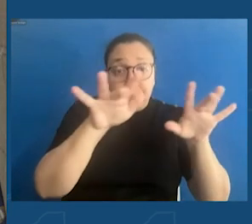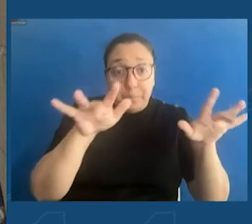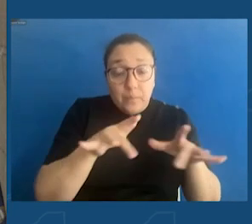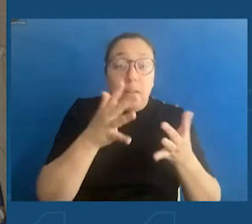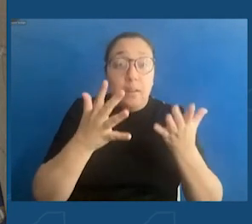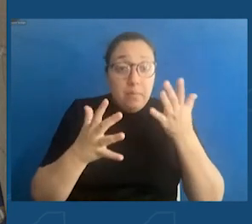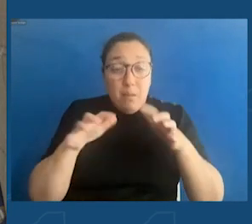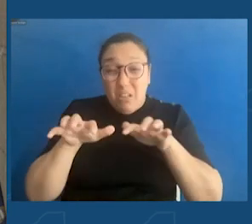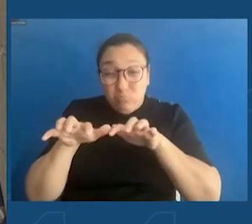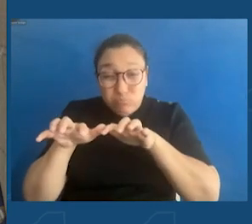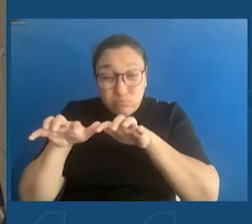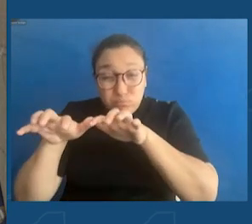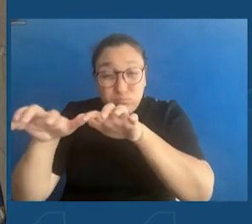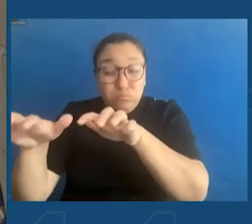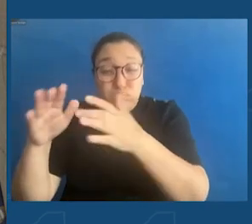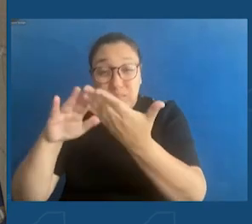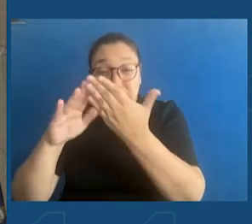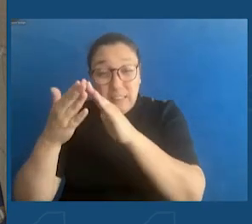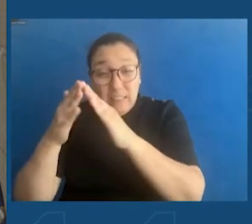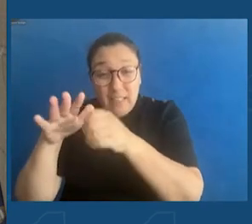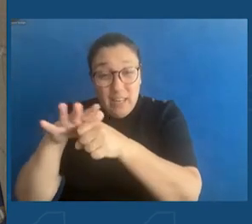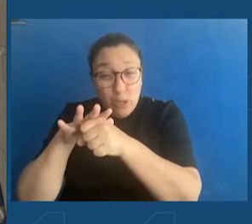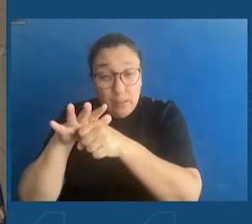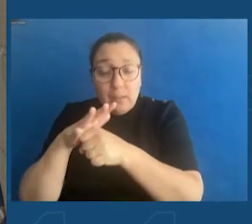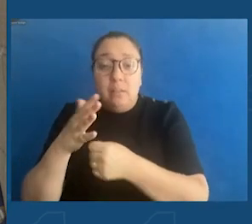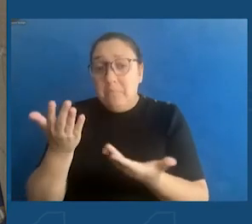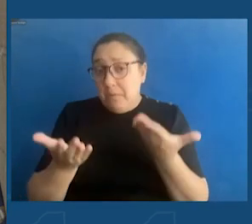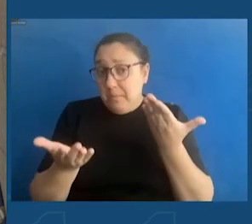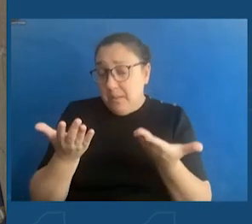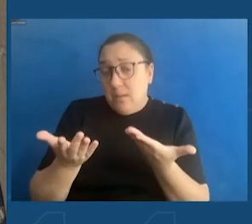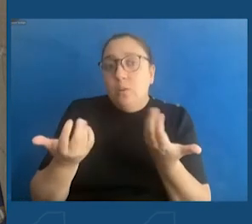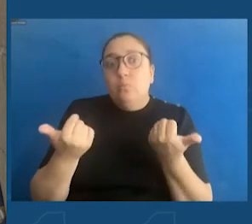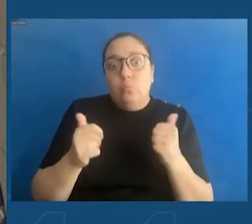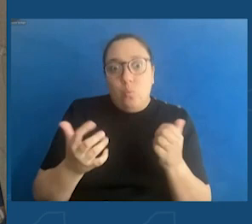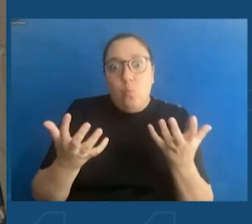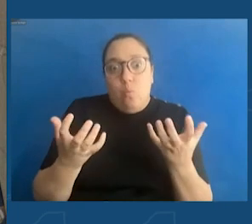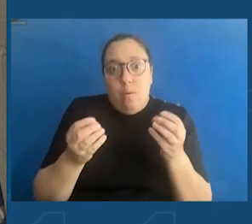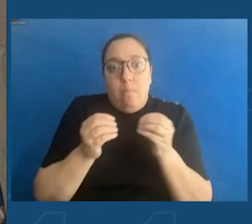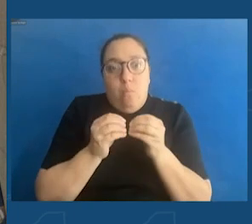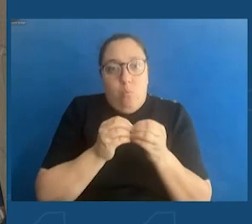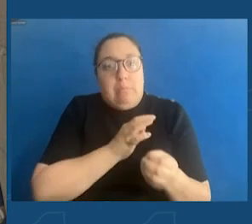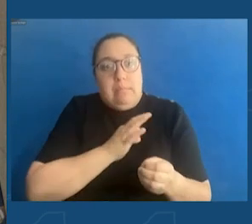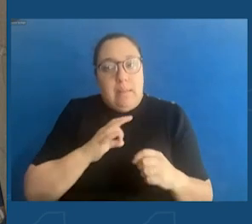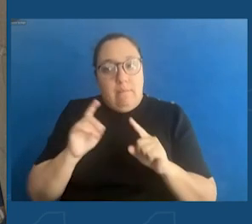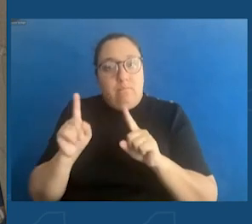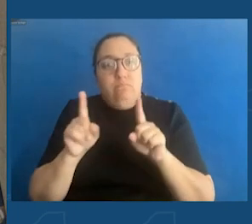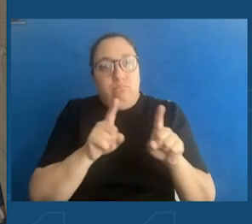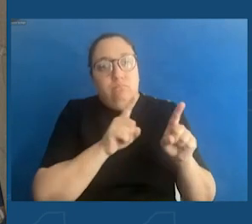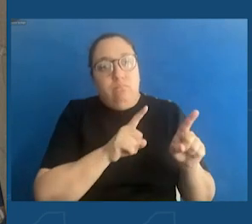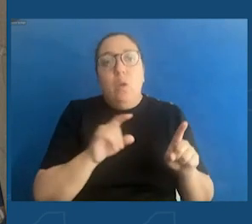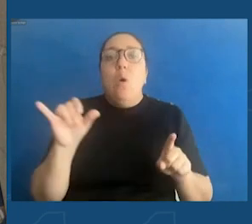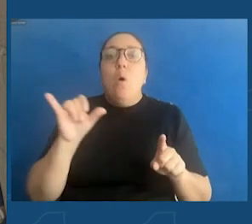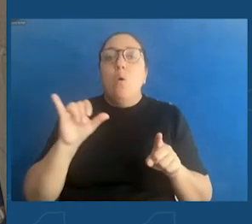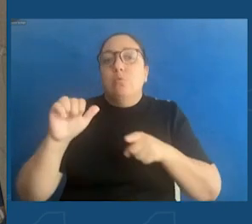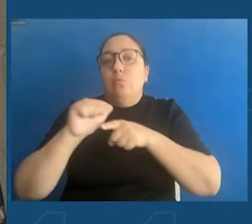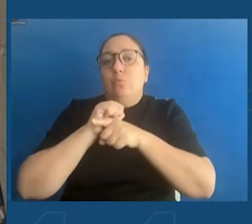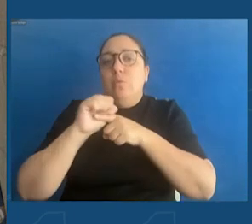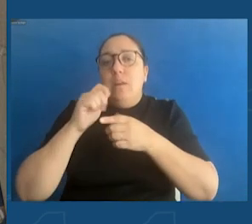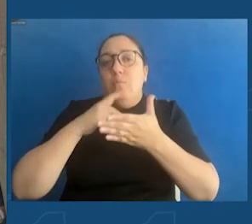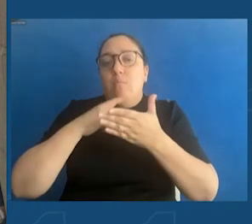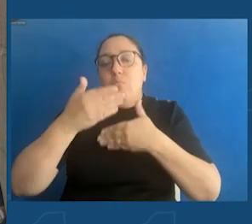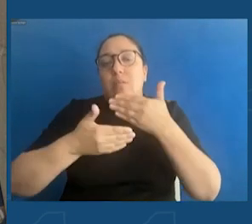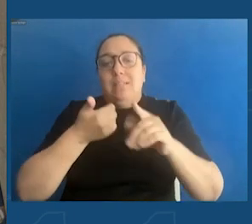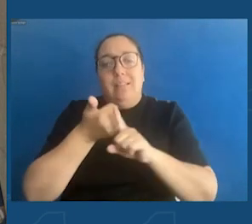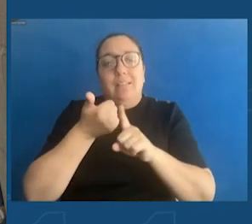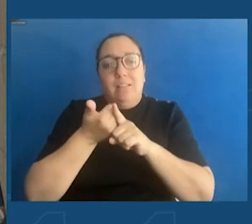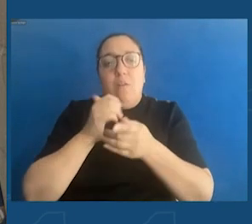populated city block, but we know where they are, and we're trying to get more personnel to go into them. We also have to modernize the training process, and I have been on